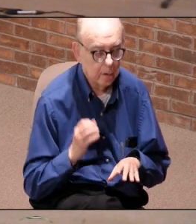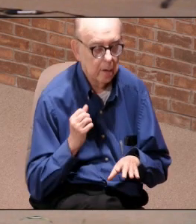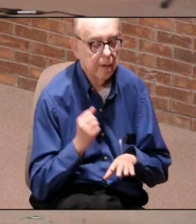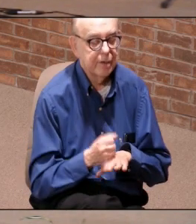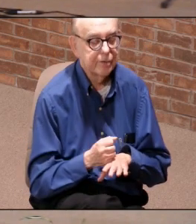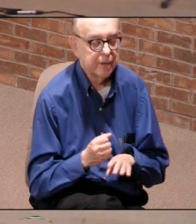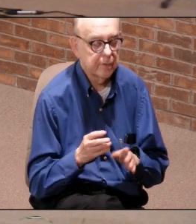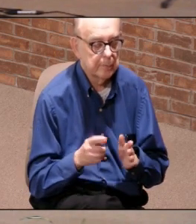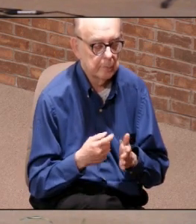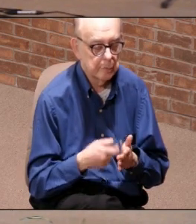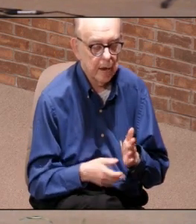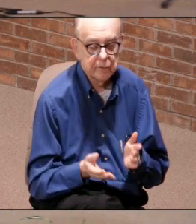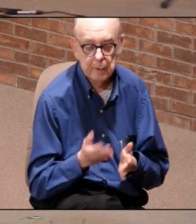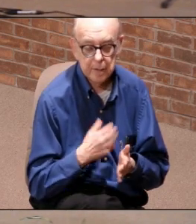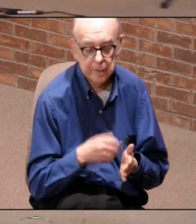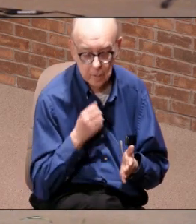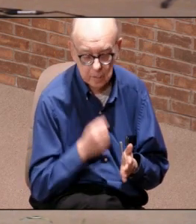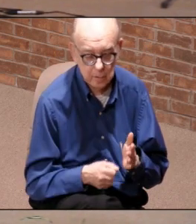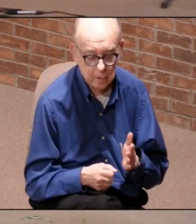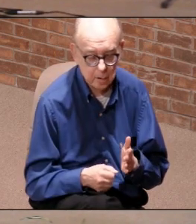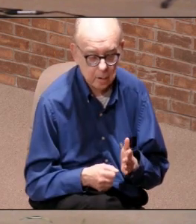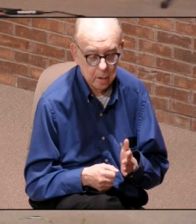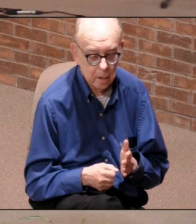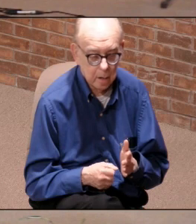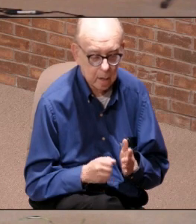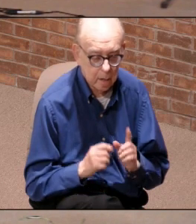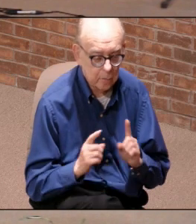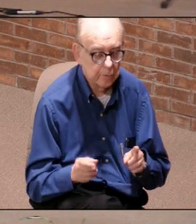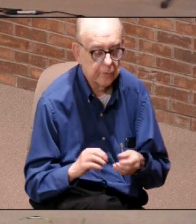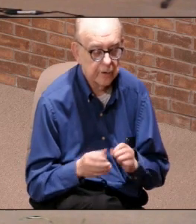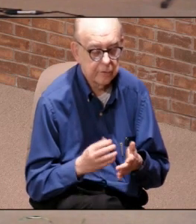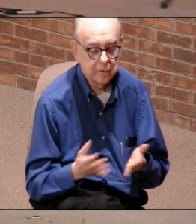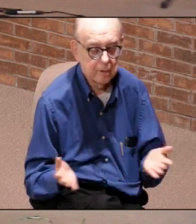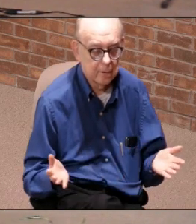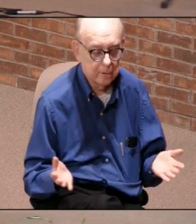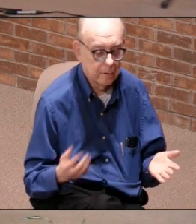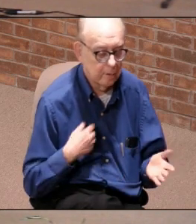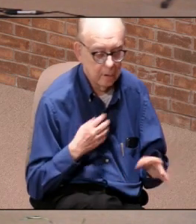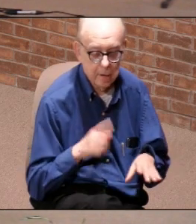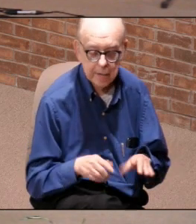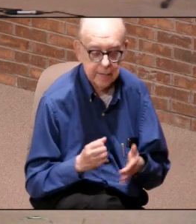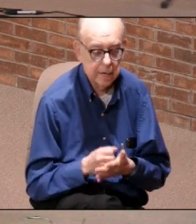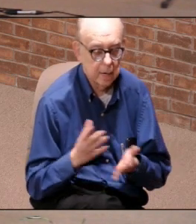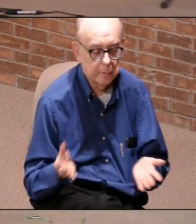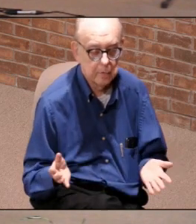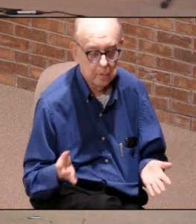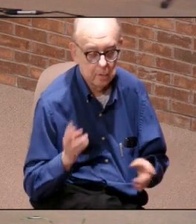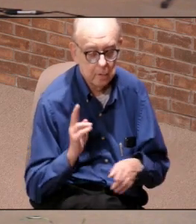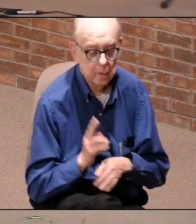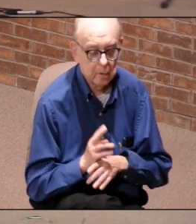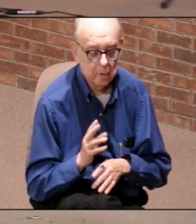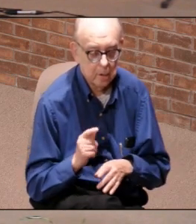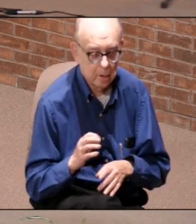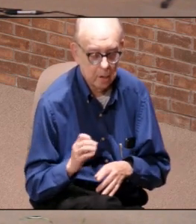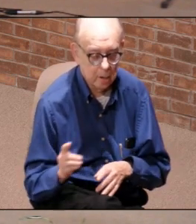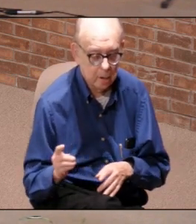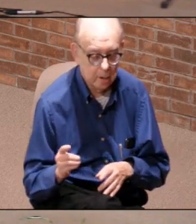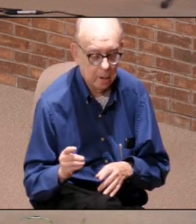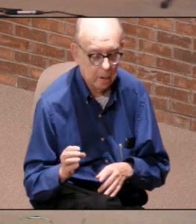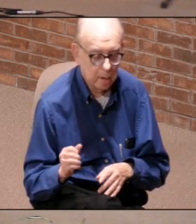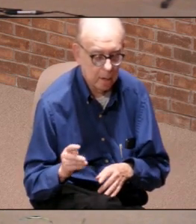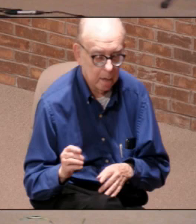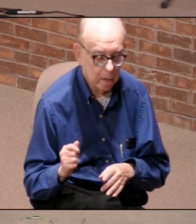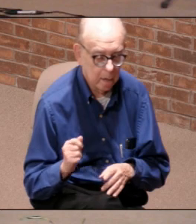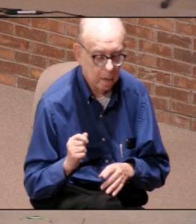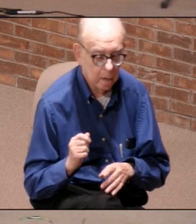back to what it was. Either that or come over here and fix this thing. He says, I can't help it. You used your card as a debit card,